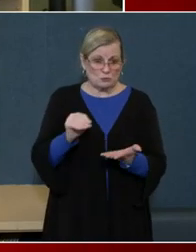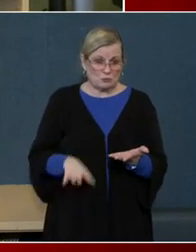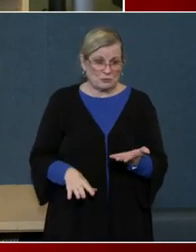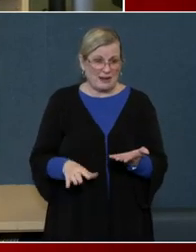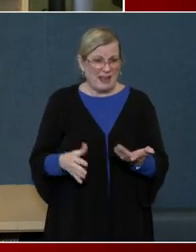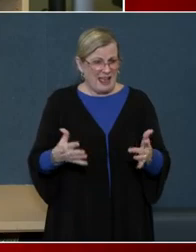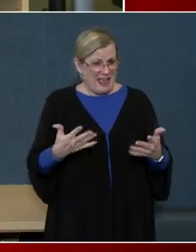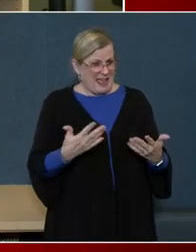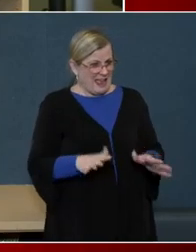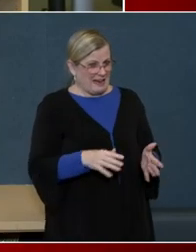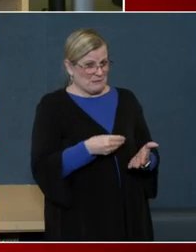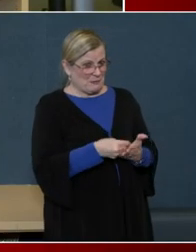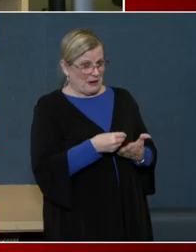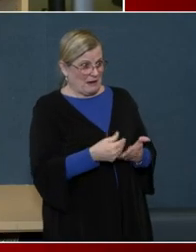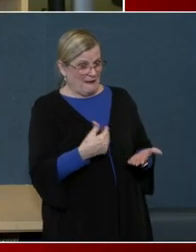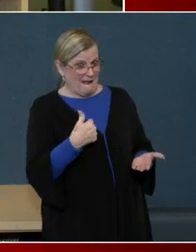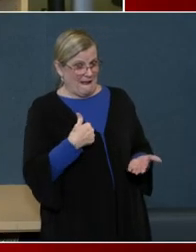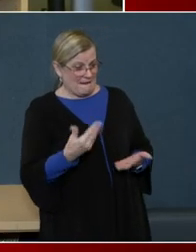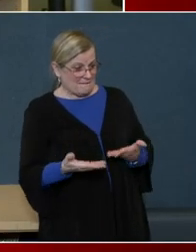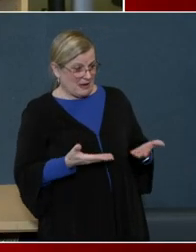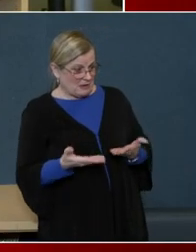hire additional staff